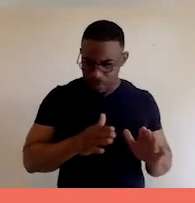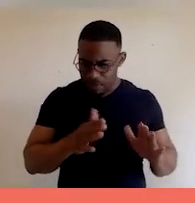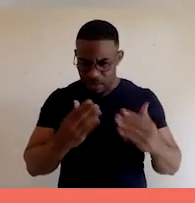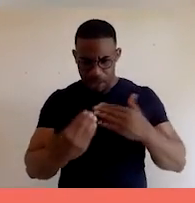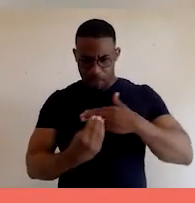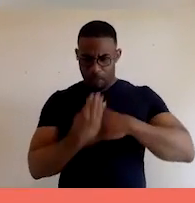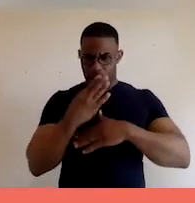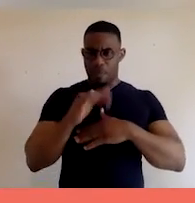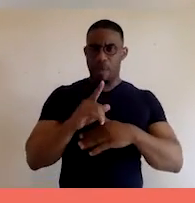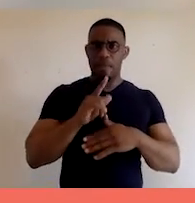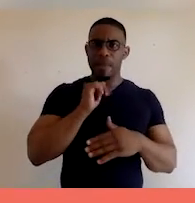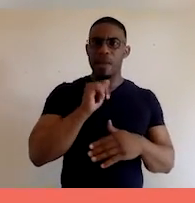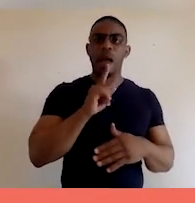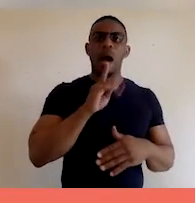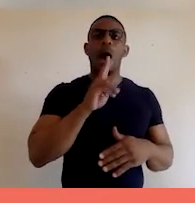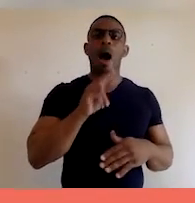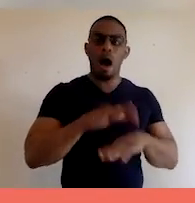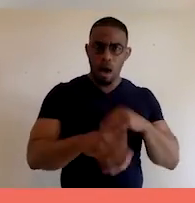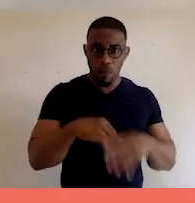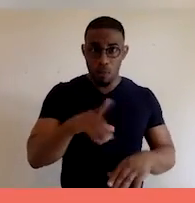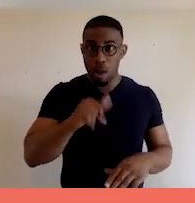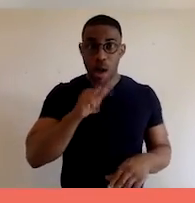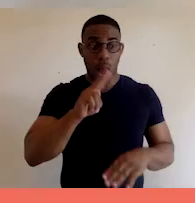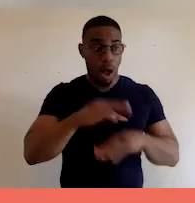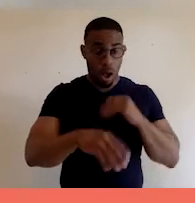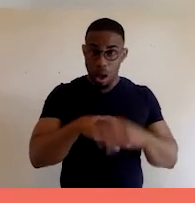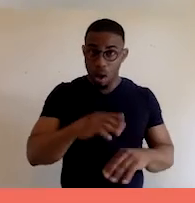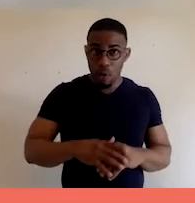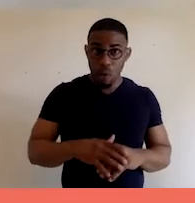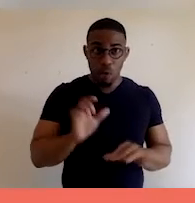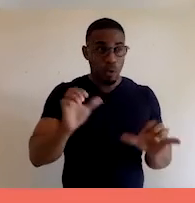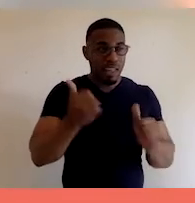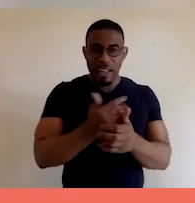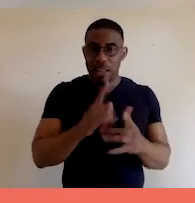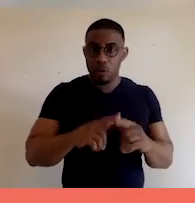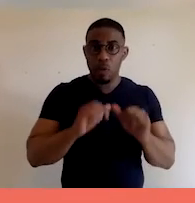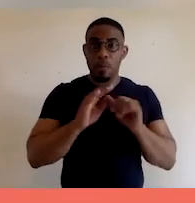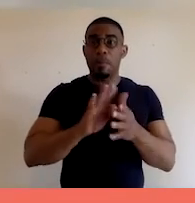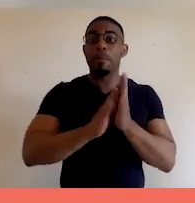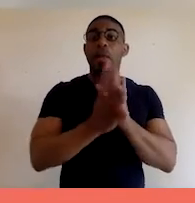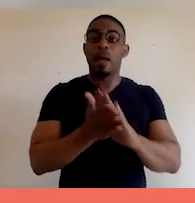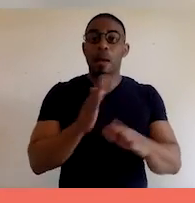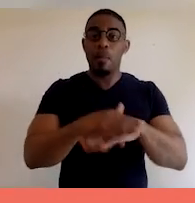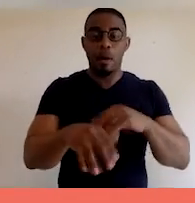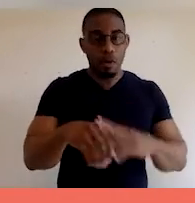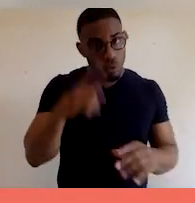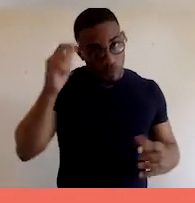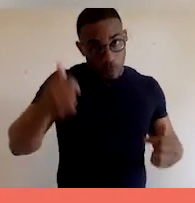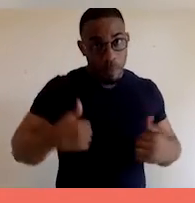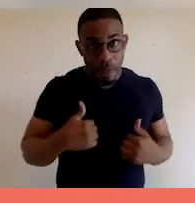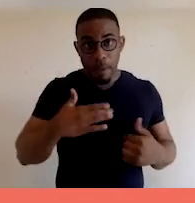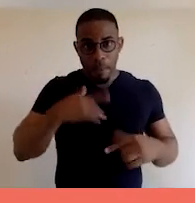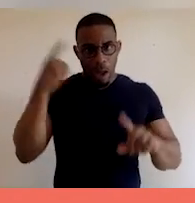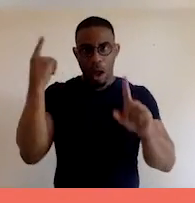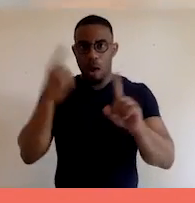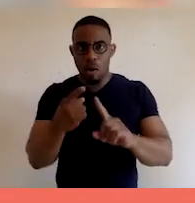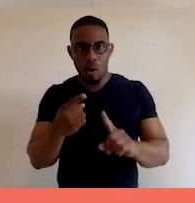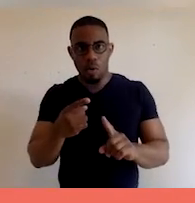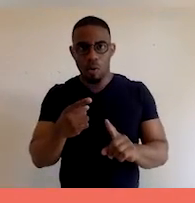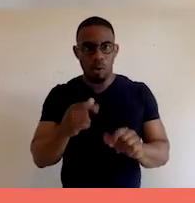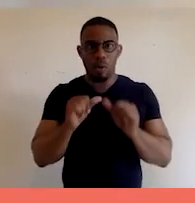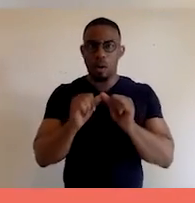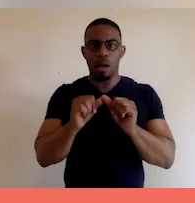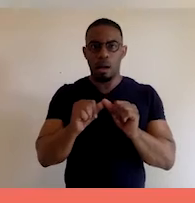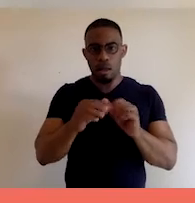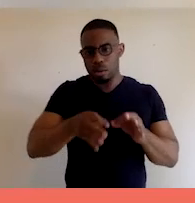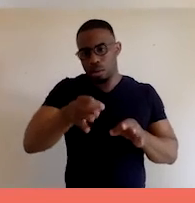influenced by being uncomfortable. When you are uncomfortable, you will do anything to become comfortable. So for me, my goalpost constantly